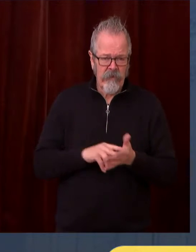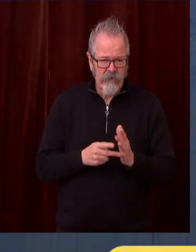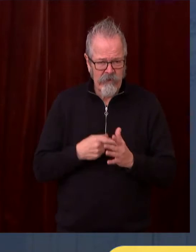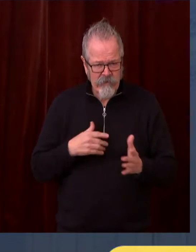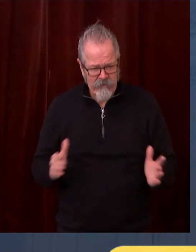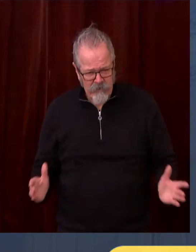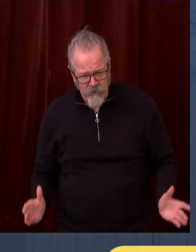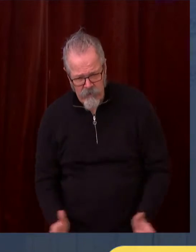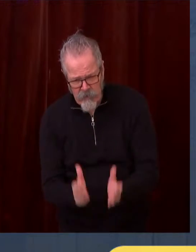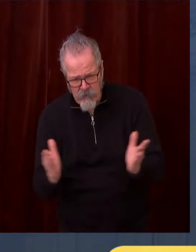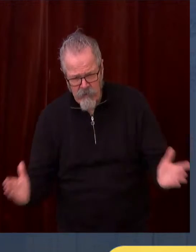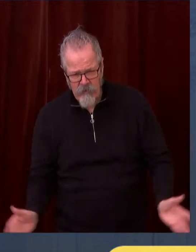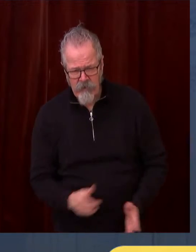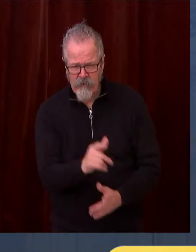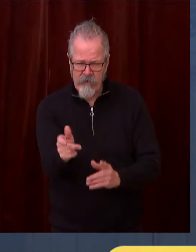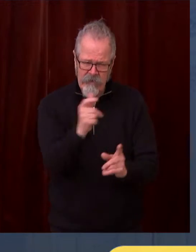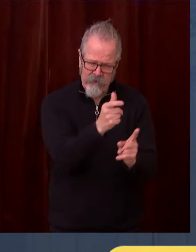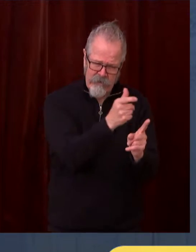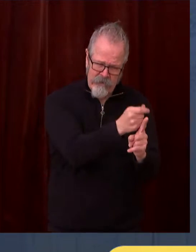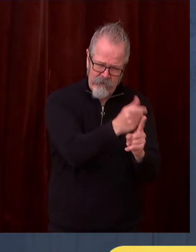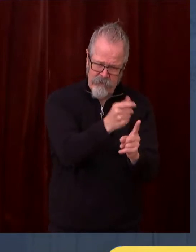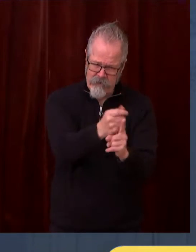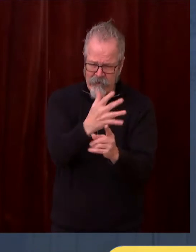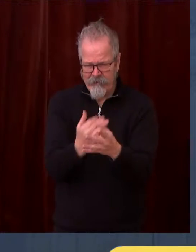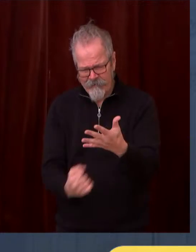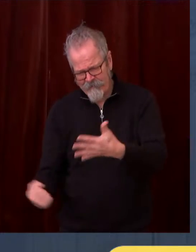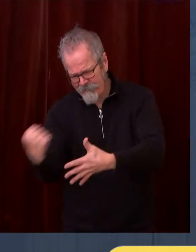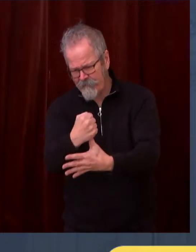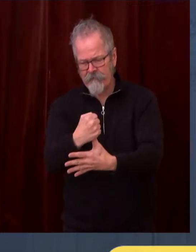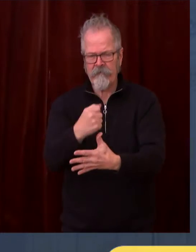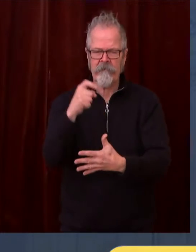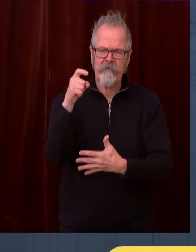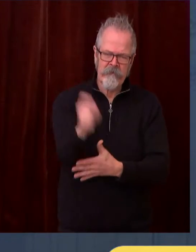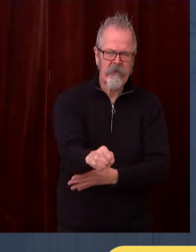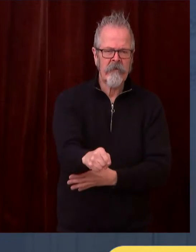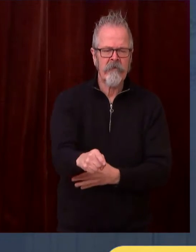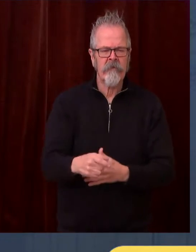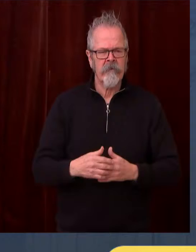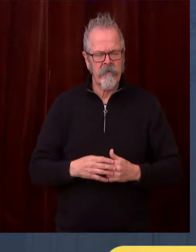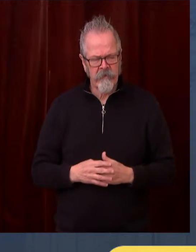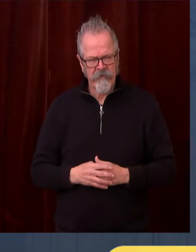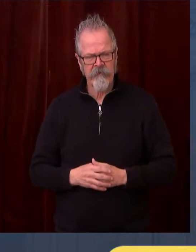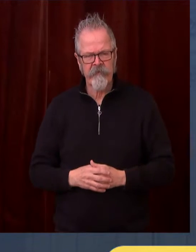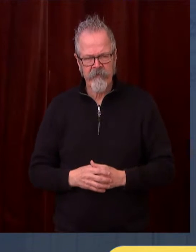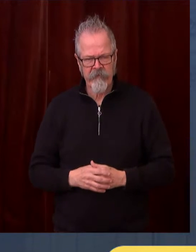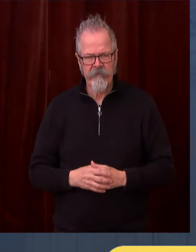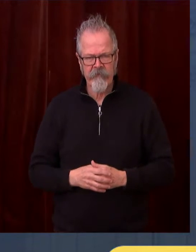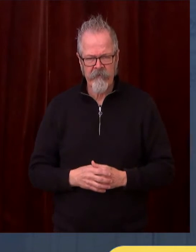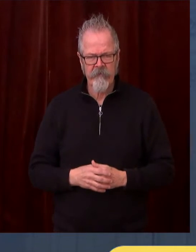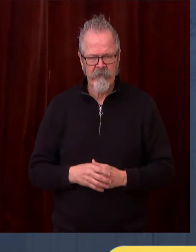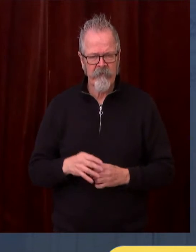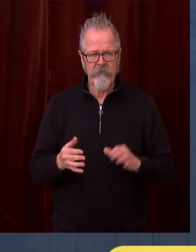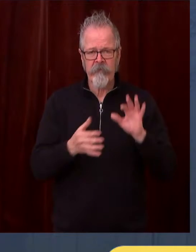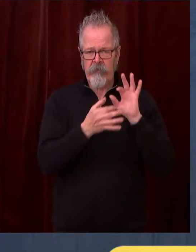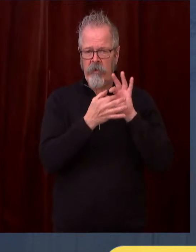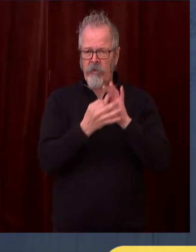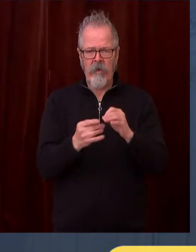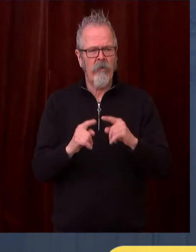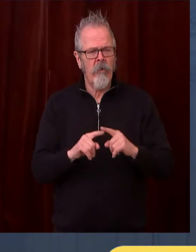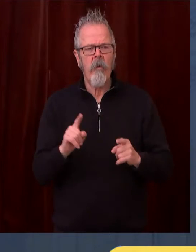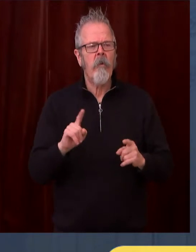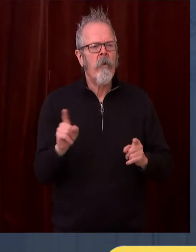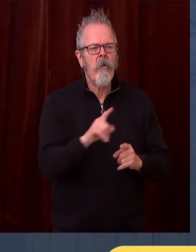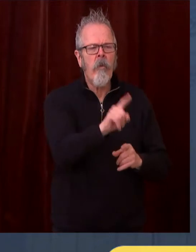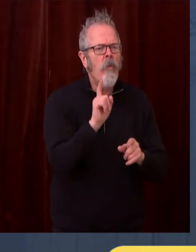in where people work and access to health care. And so we are really hopeful that we have